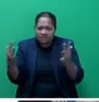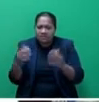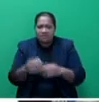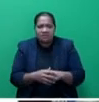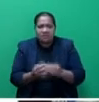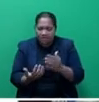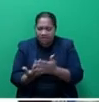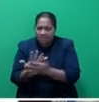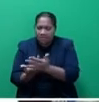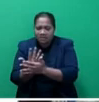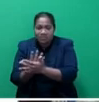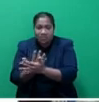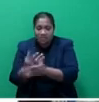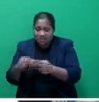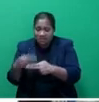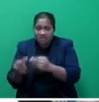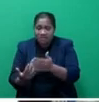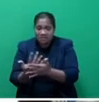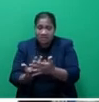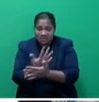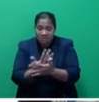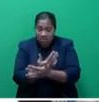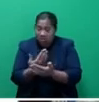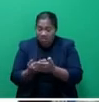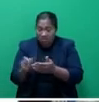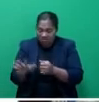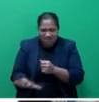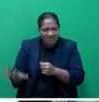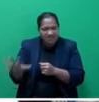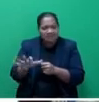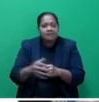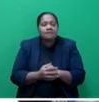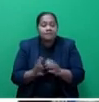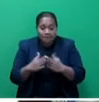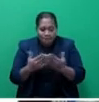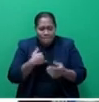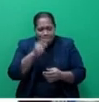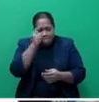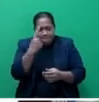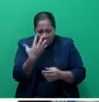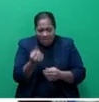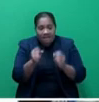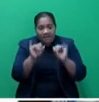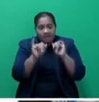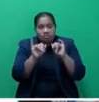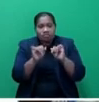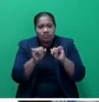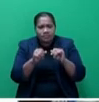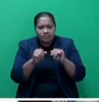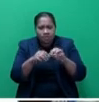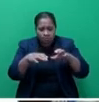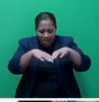vetiver grass along vulnerable corridors. I also understand there are some issues with the culvert